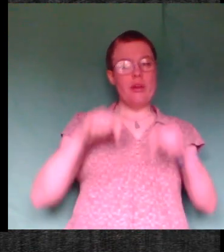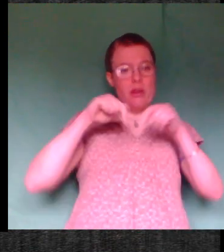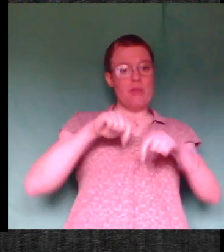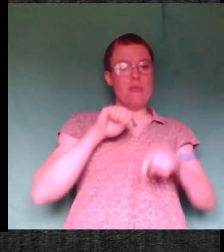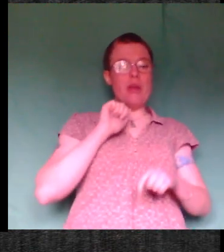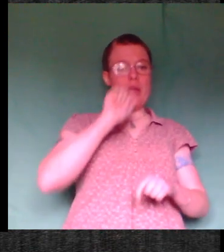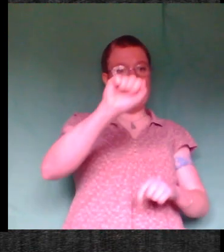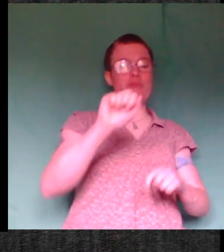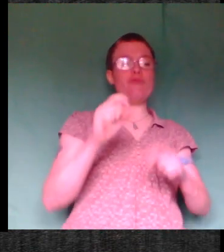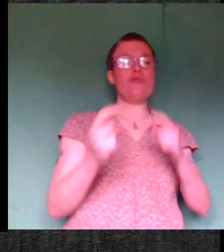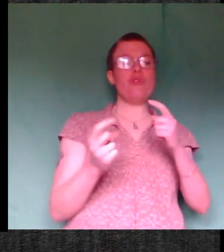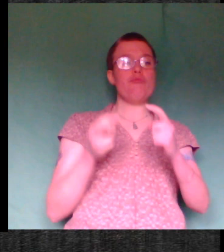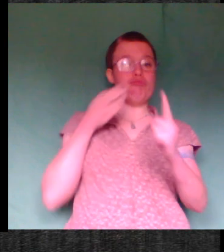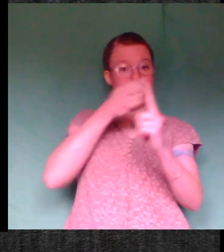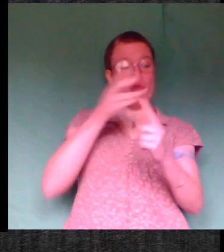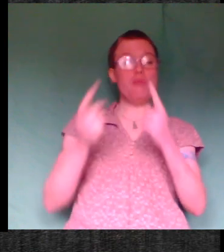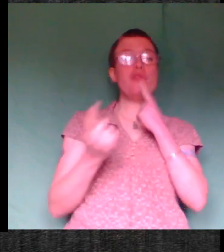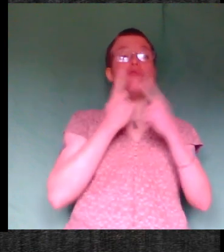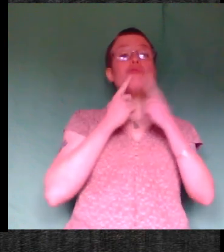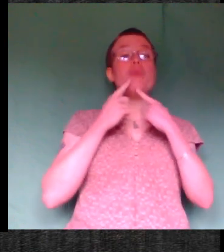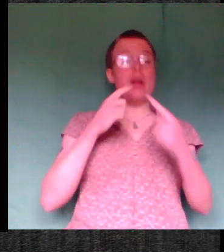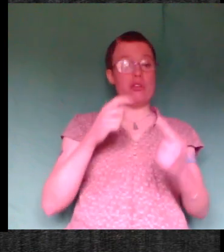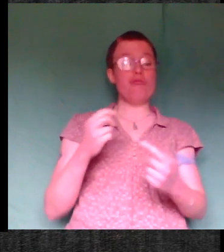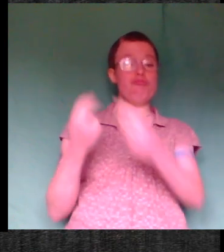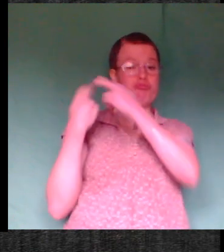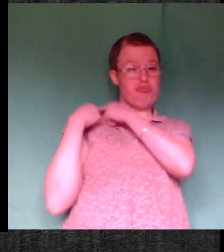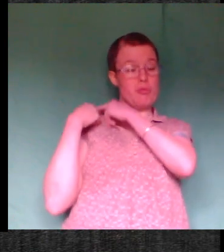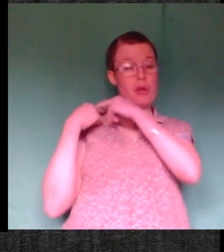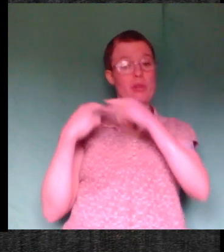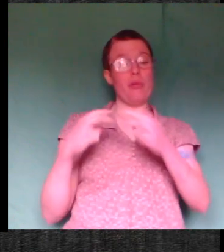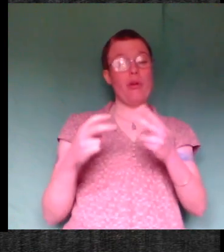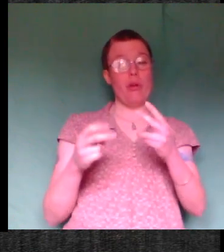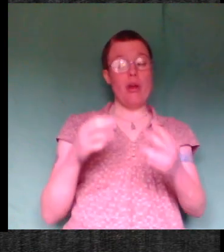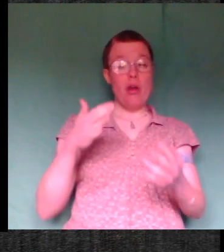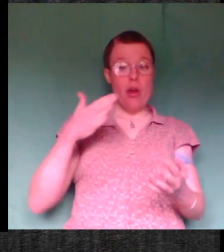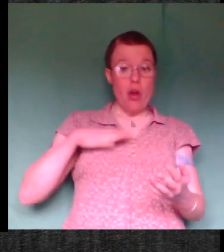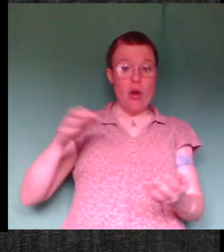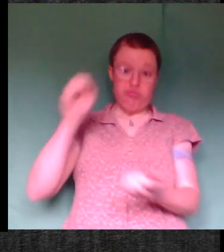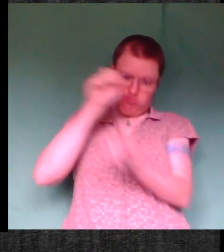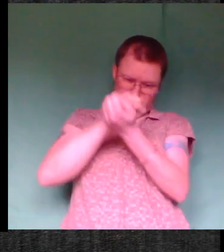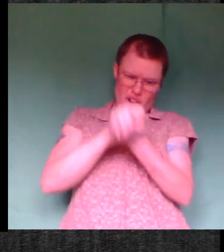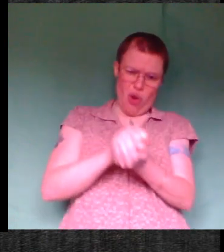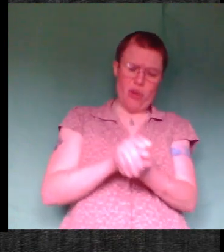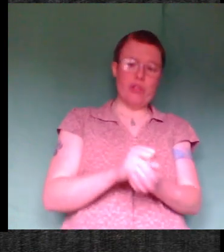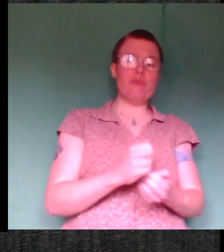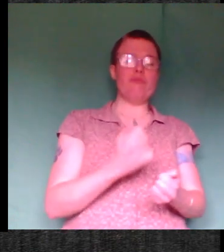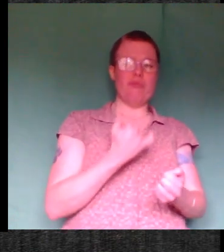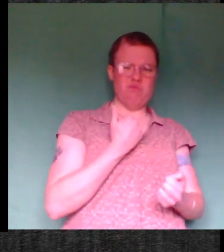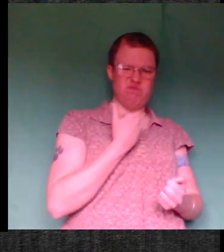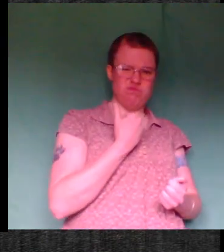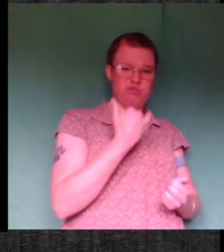of your mission data. Contact me if you want me to record your current status. My frequency is